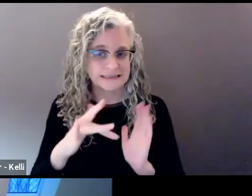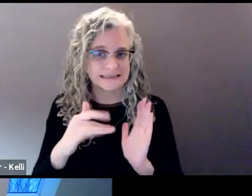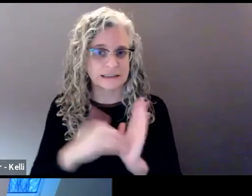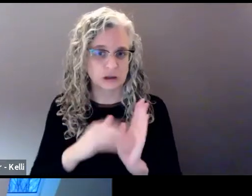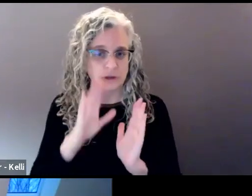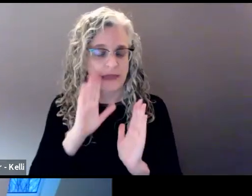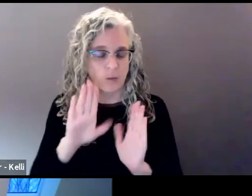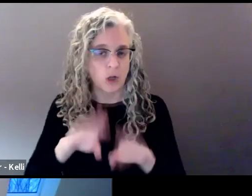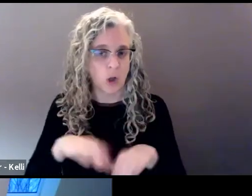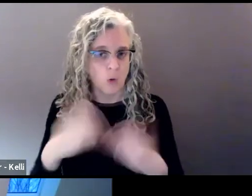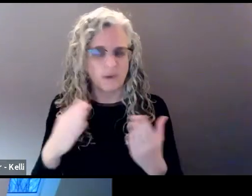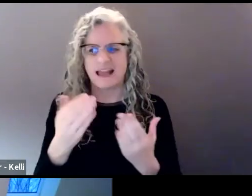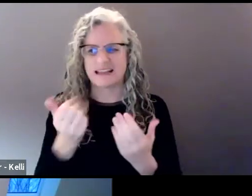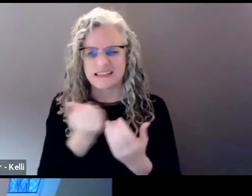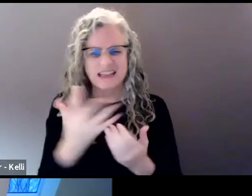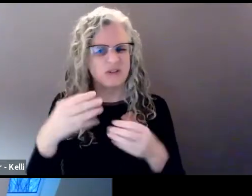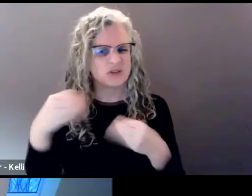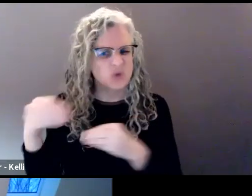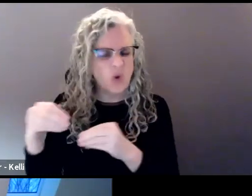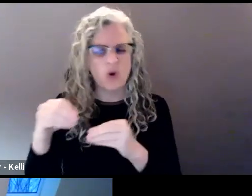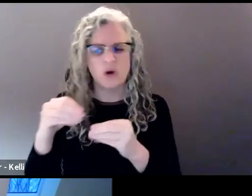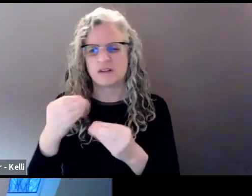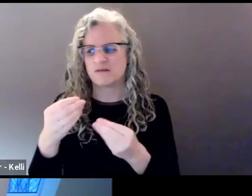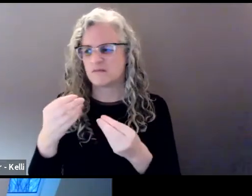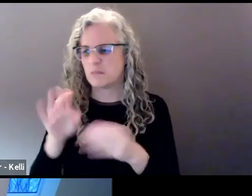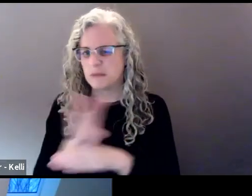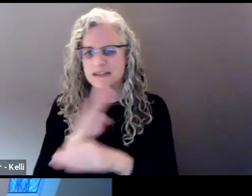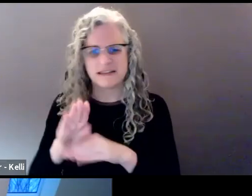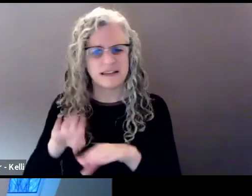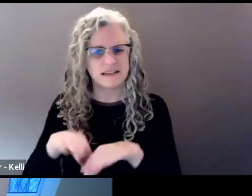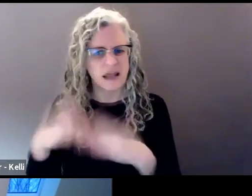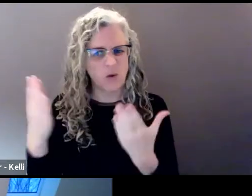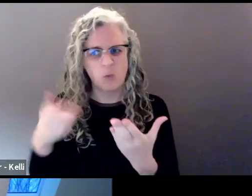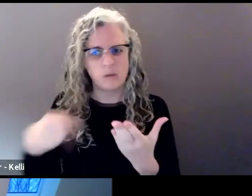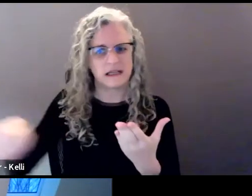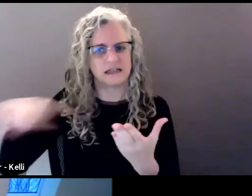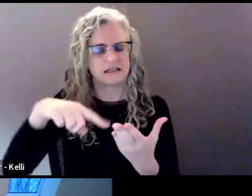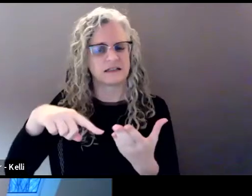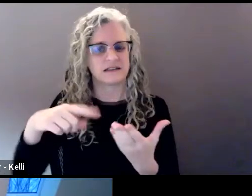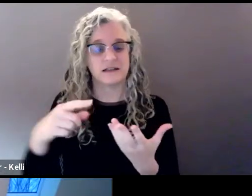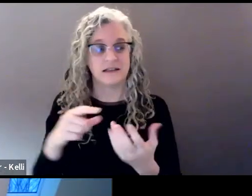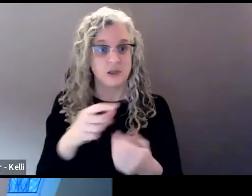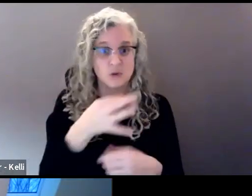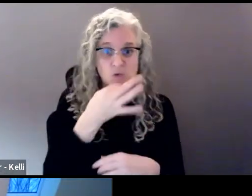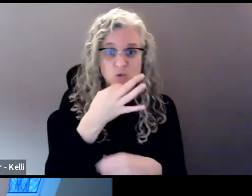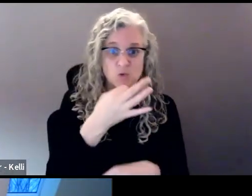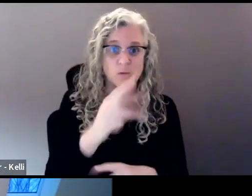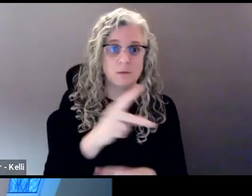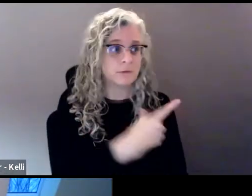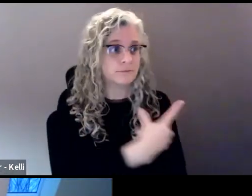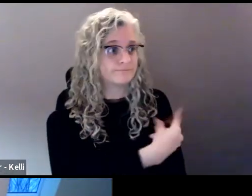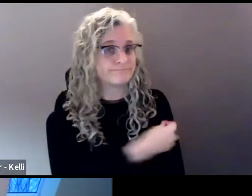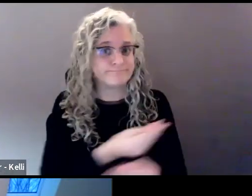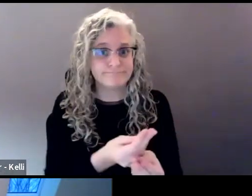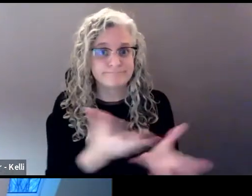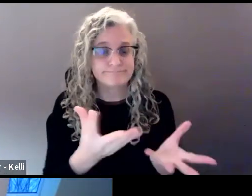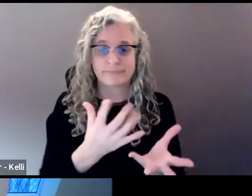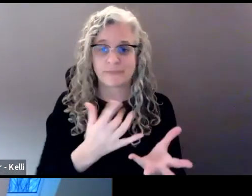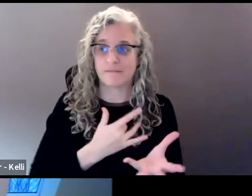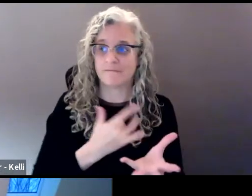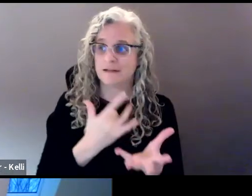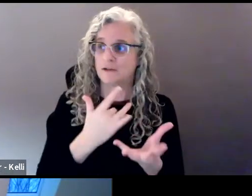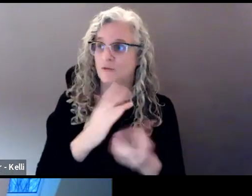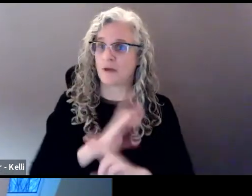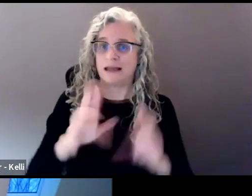Wegmans. As more people are vaccinated and return to work or feel safe enough to venture out for entertainment, and certainly